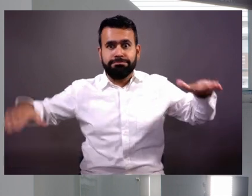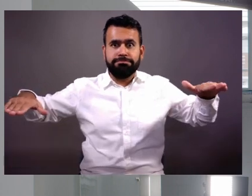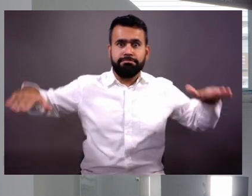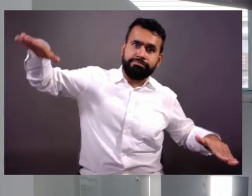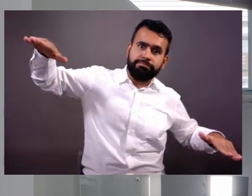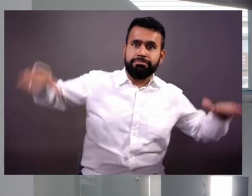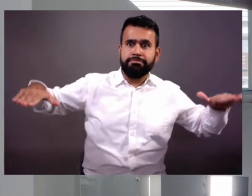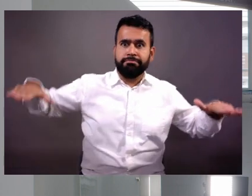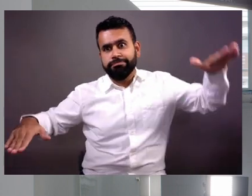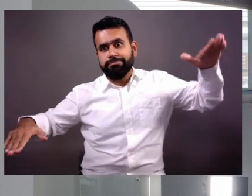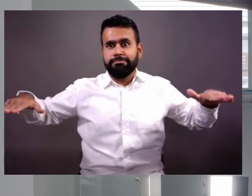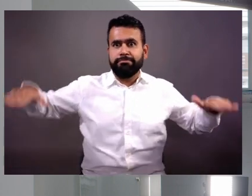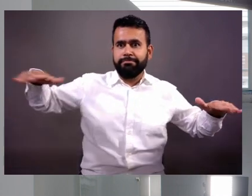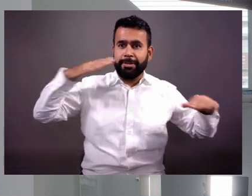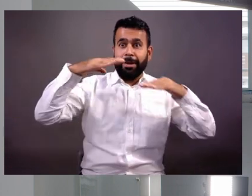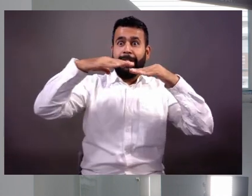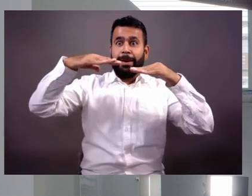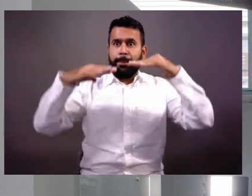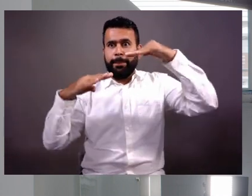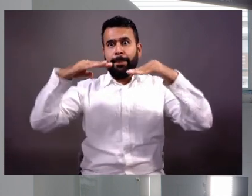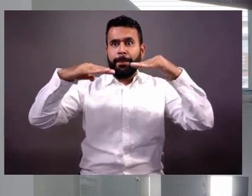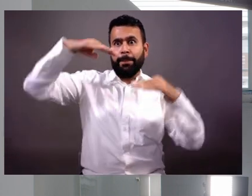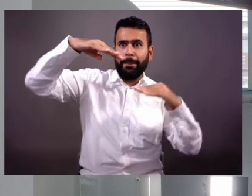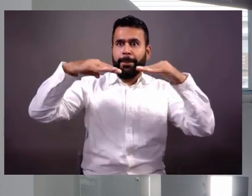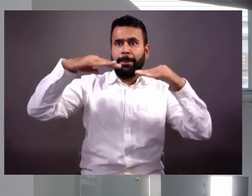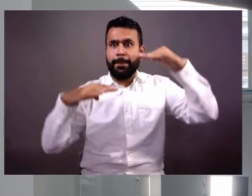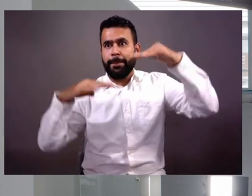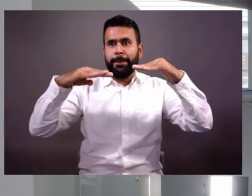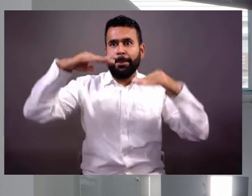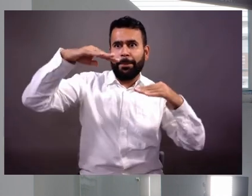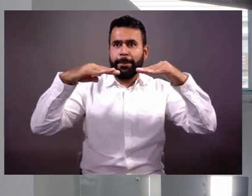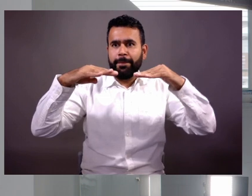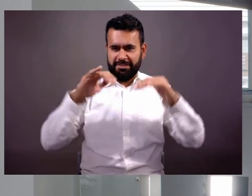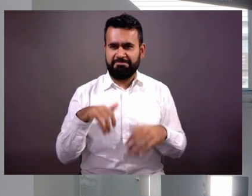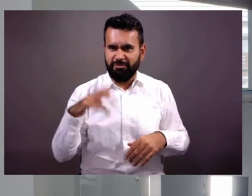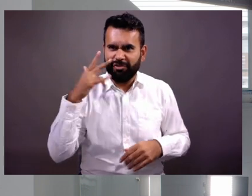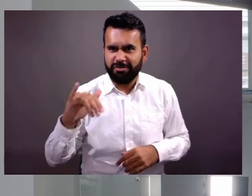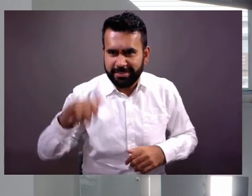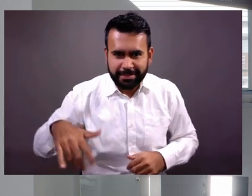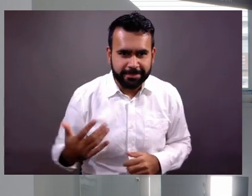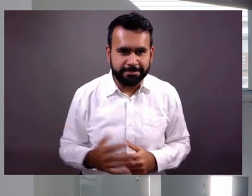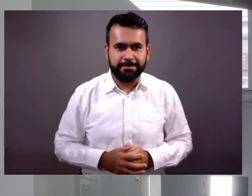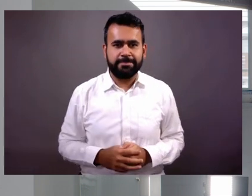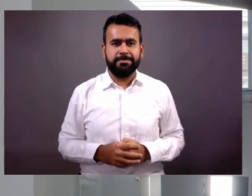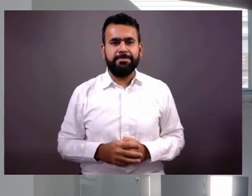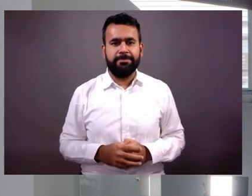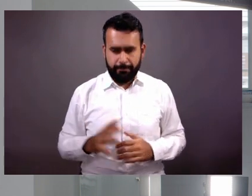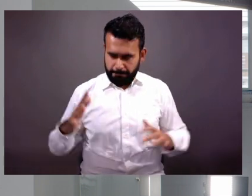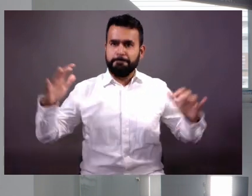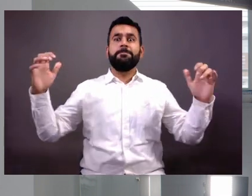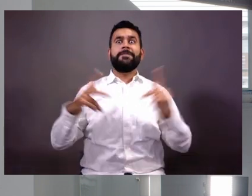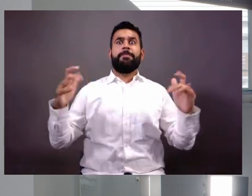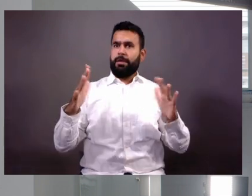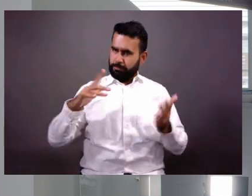boom, hop, boom, prep, prep, prep, prep, prep,